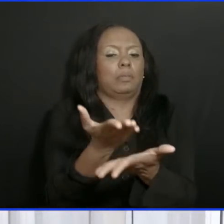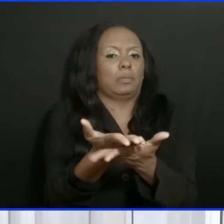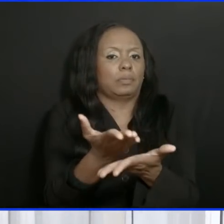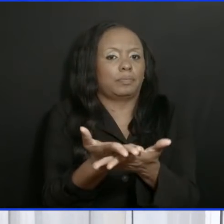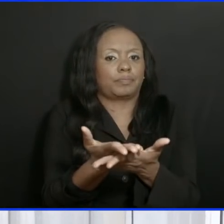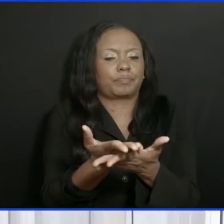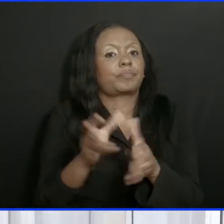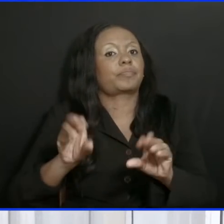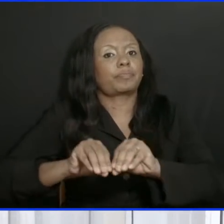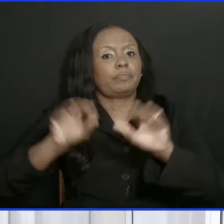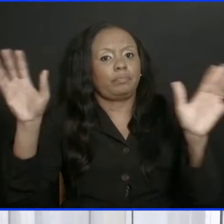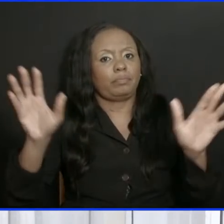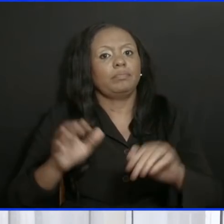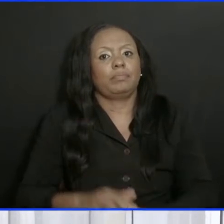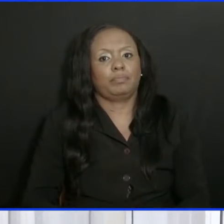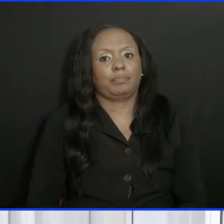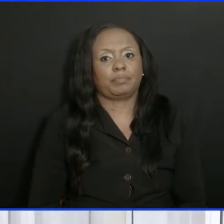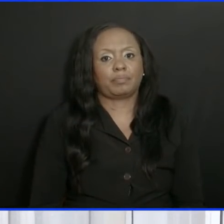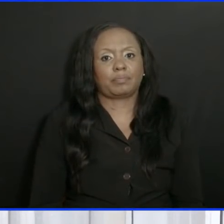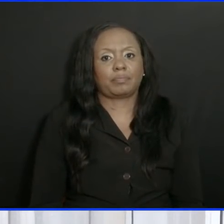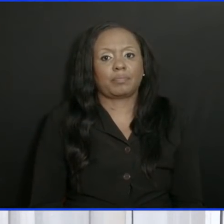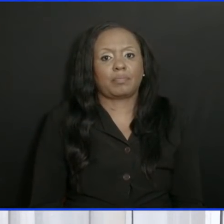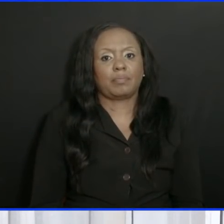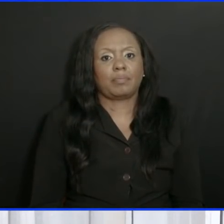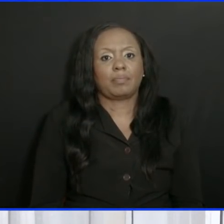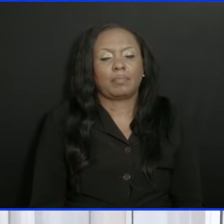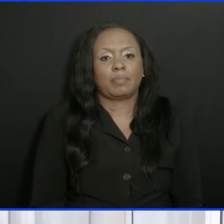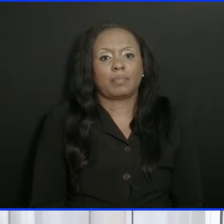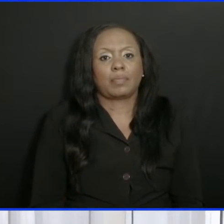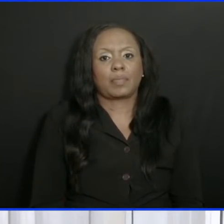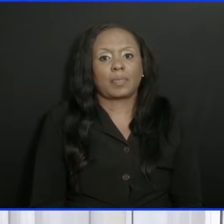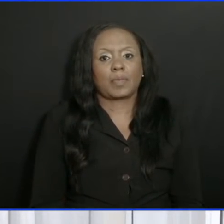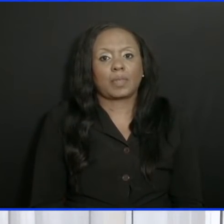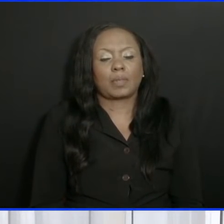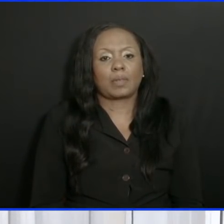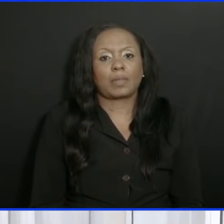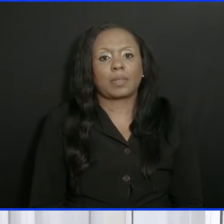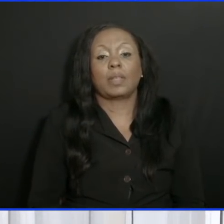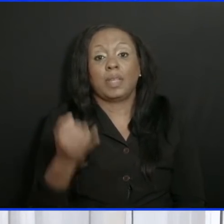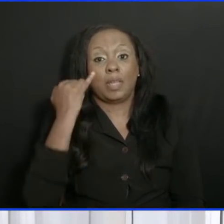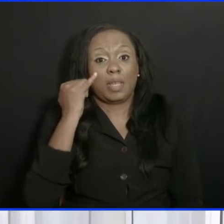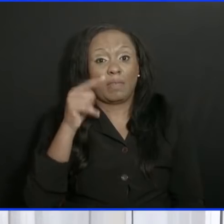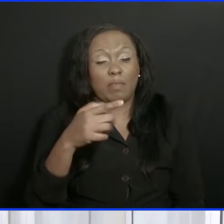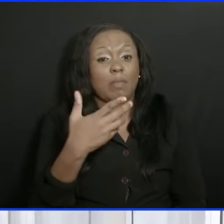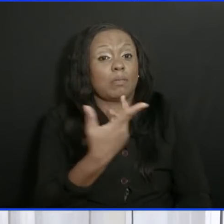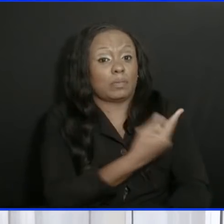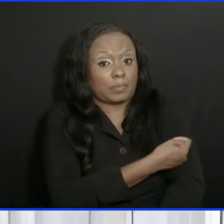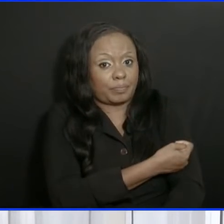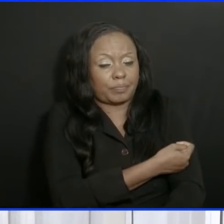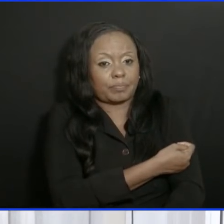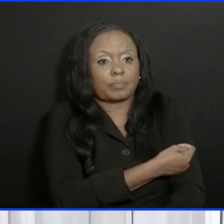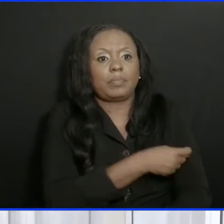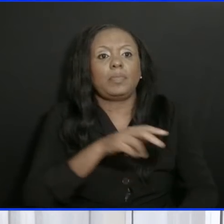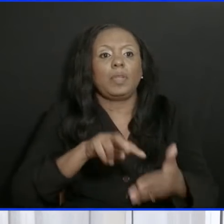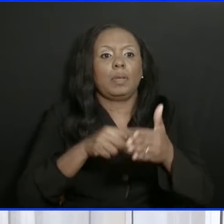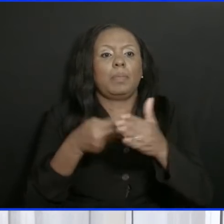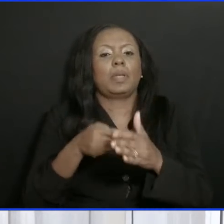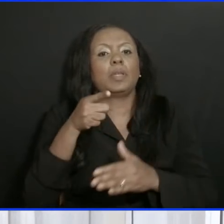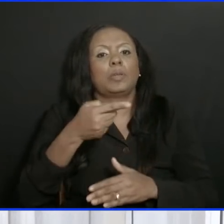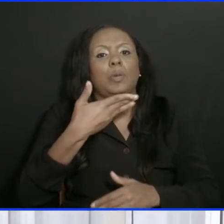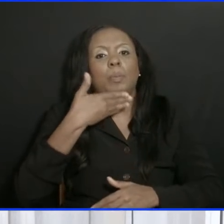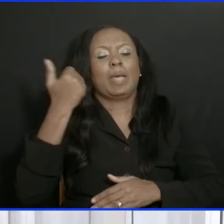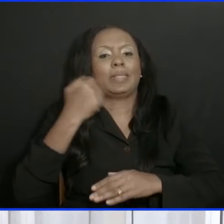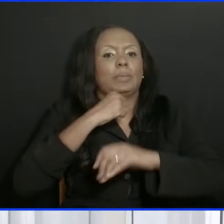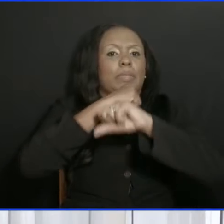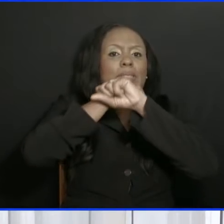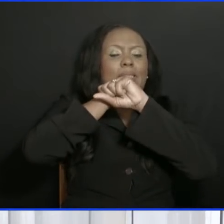is clear, and that persons who are vaccinated stand a far better chance of survival